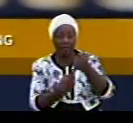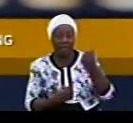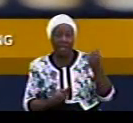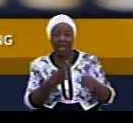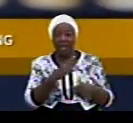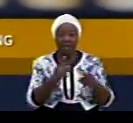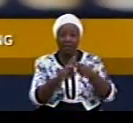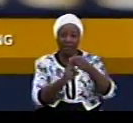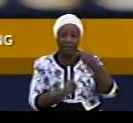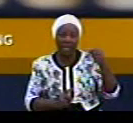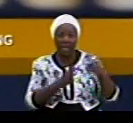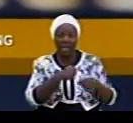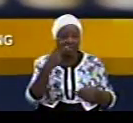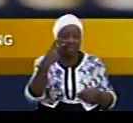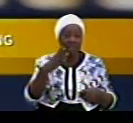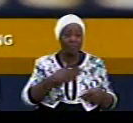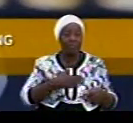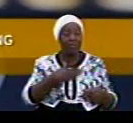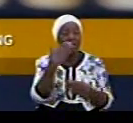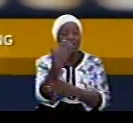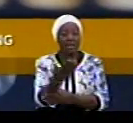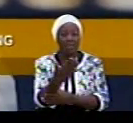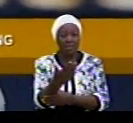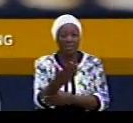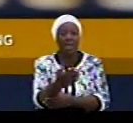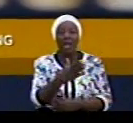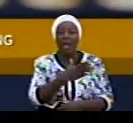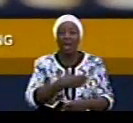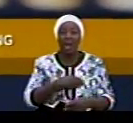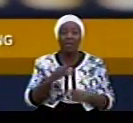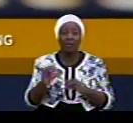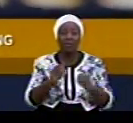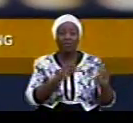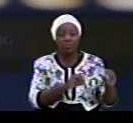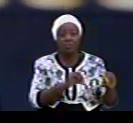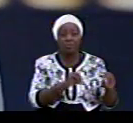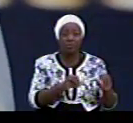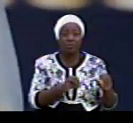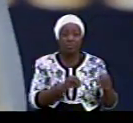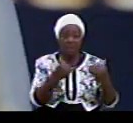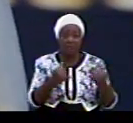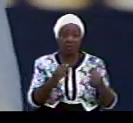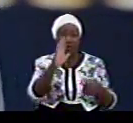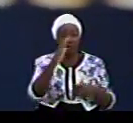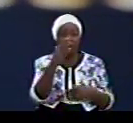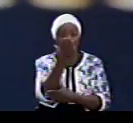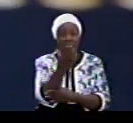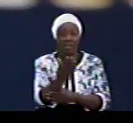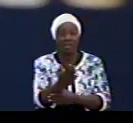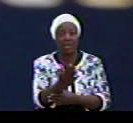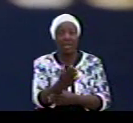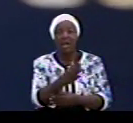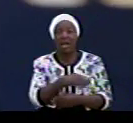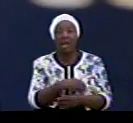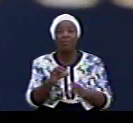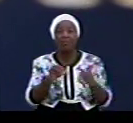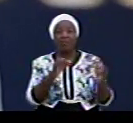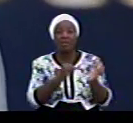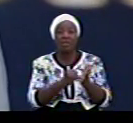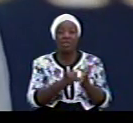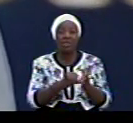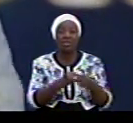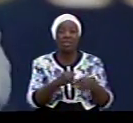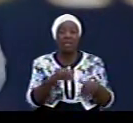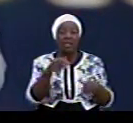behold my hand, and reach hither thy hand and thrust it into